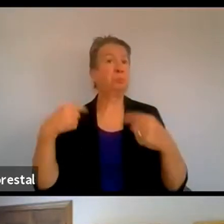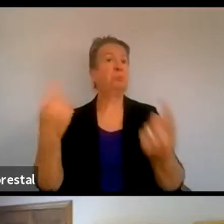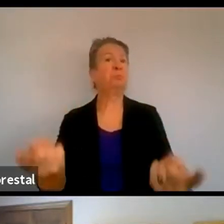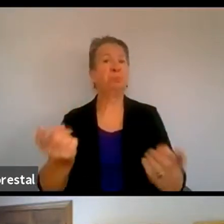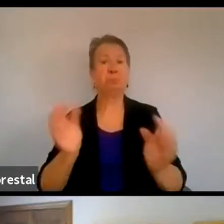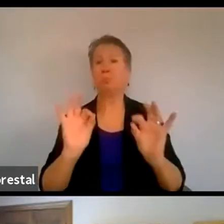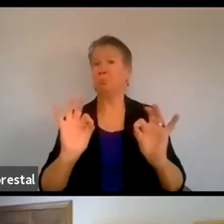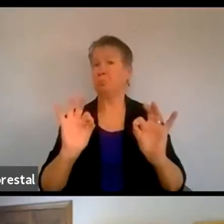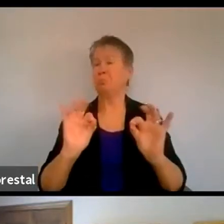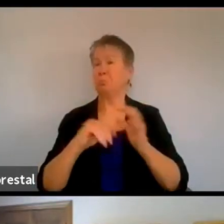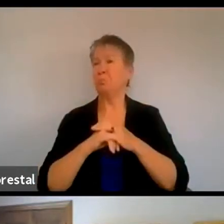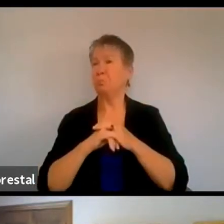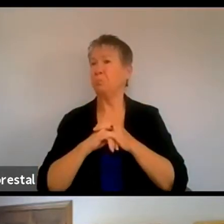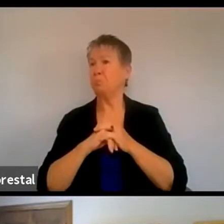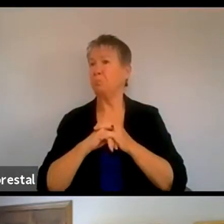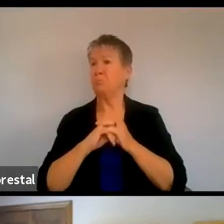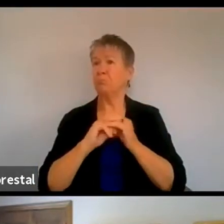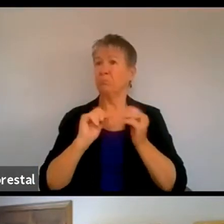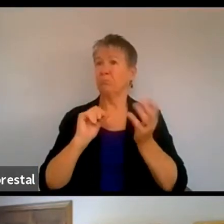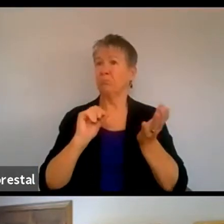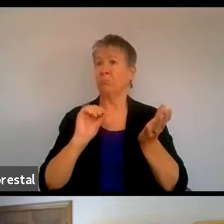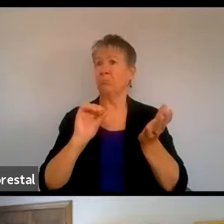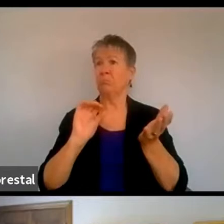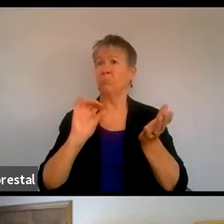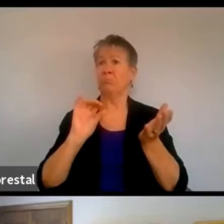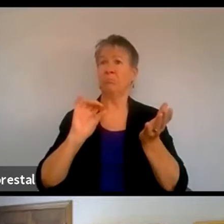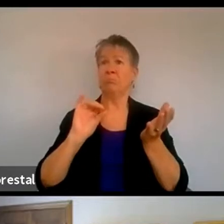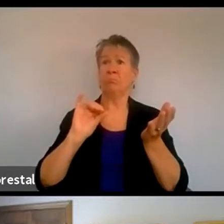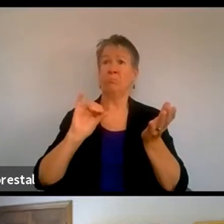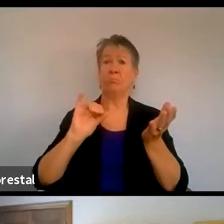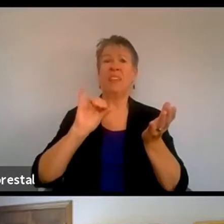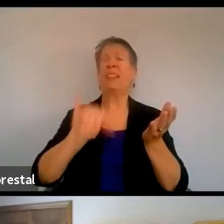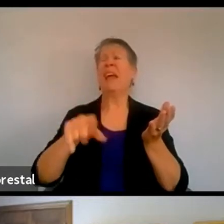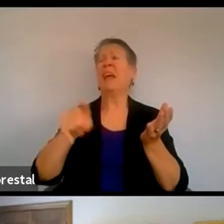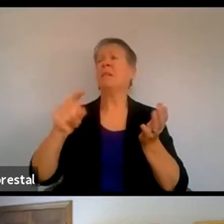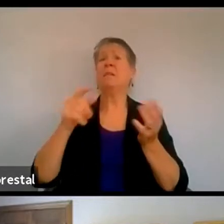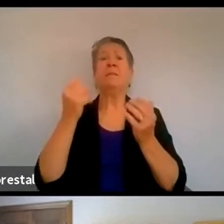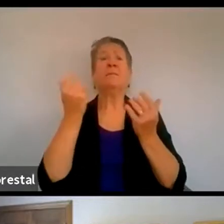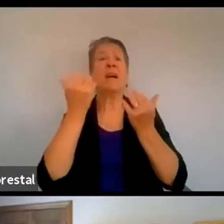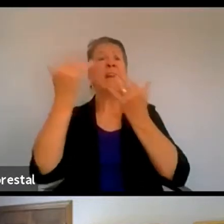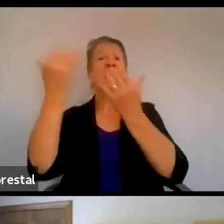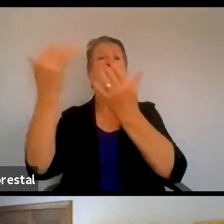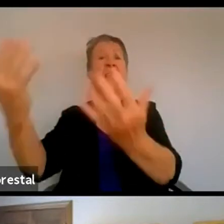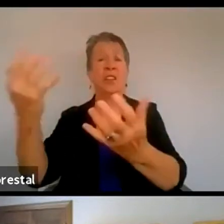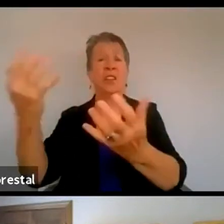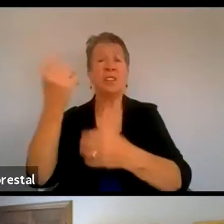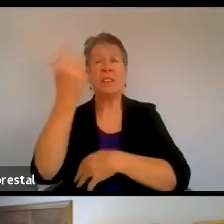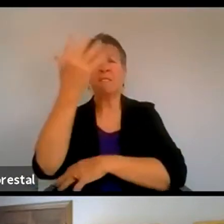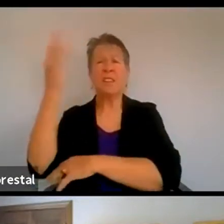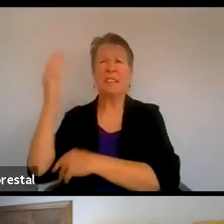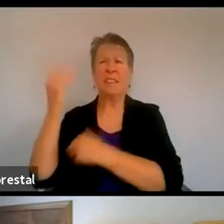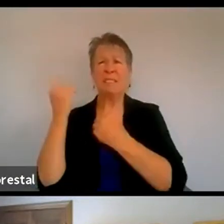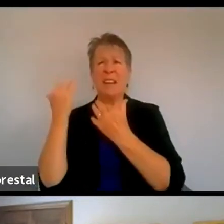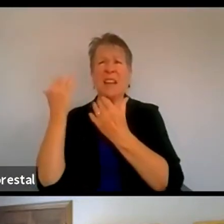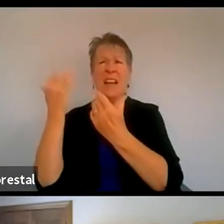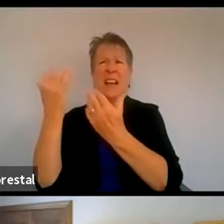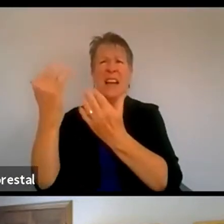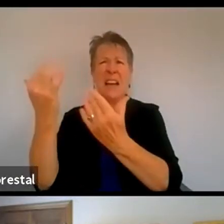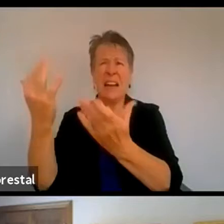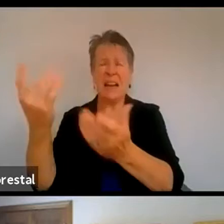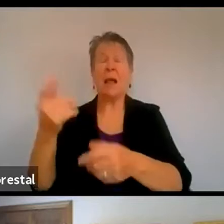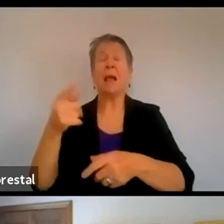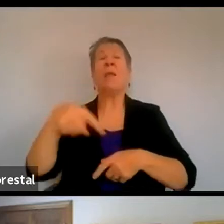We talked about the forest fire crew getting home safely last week, and that was a good thing to report. First time ever we did that as a state